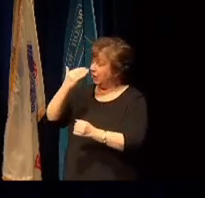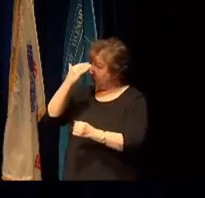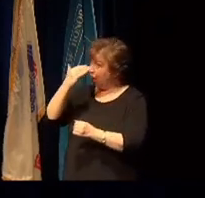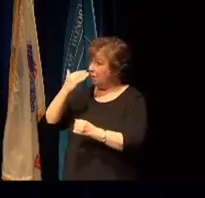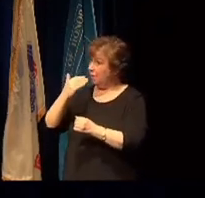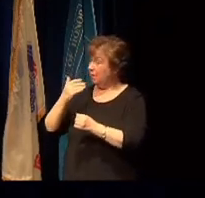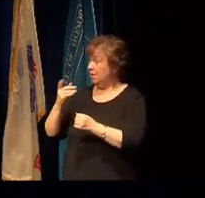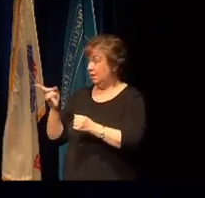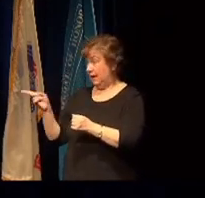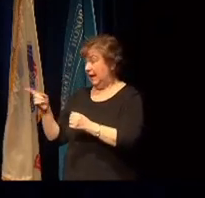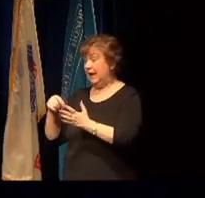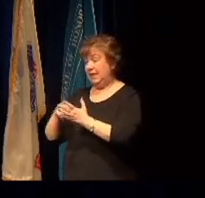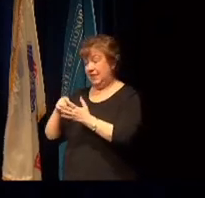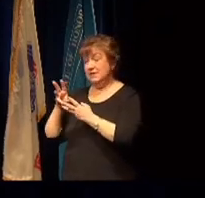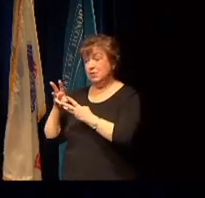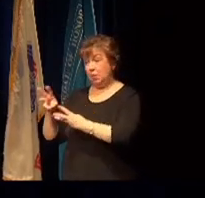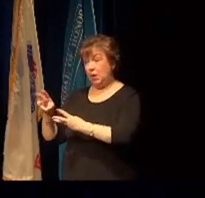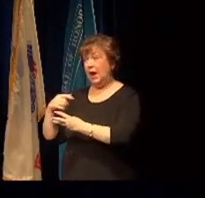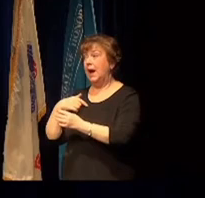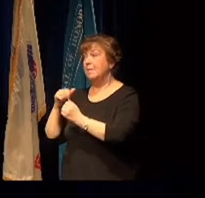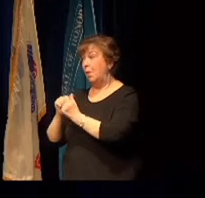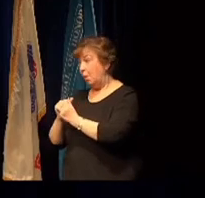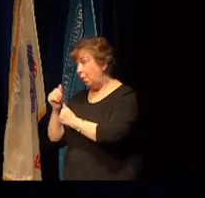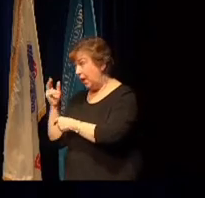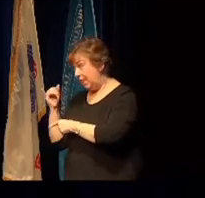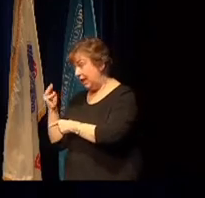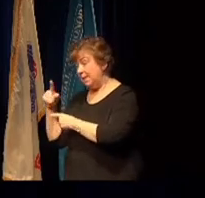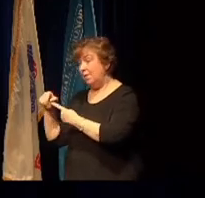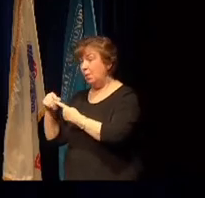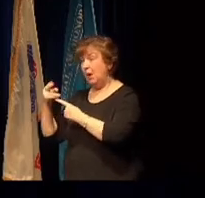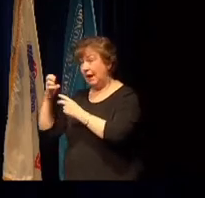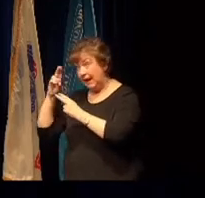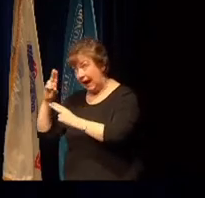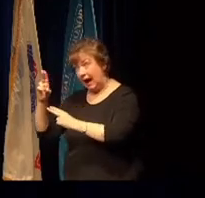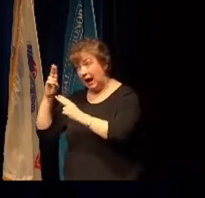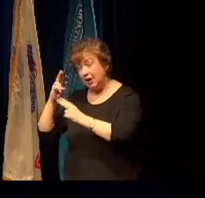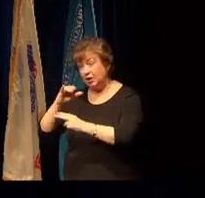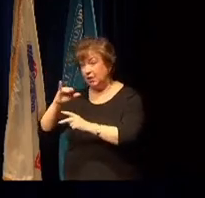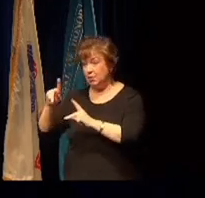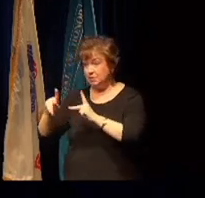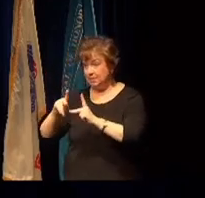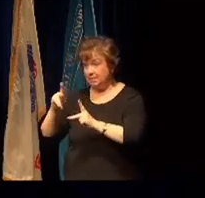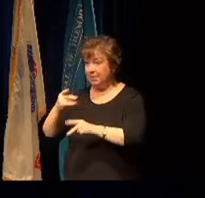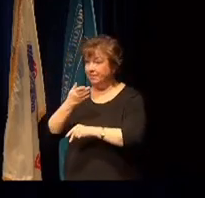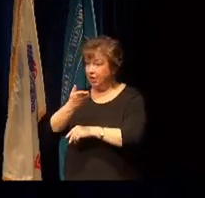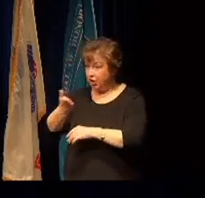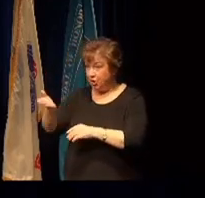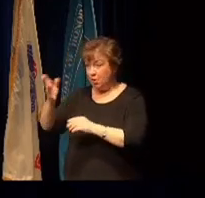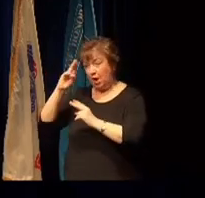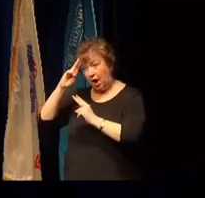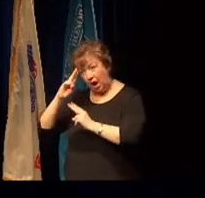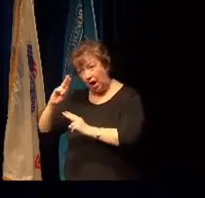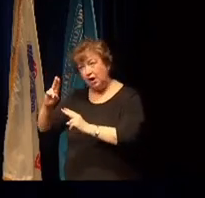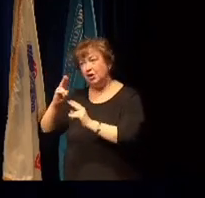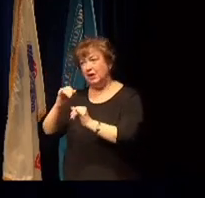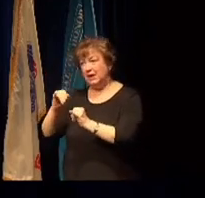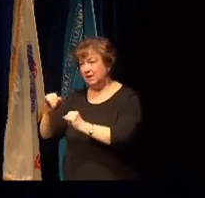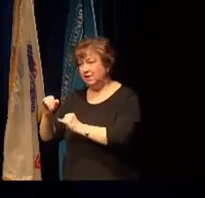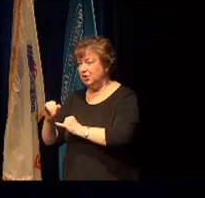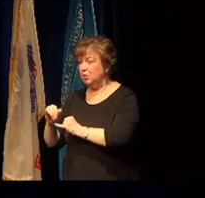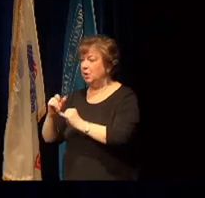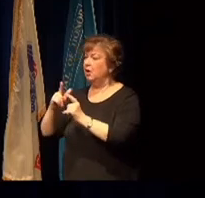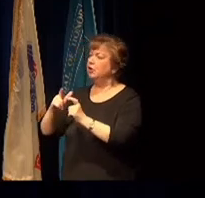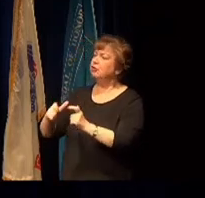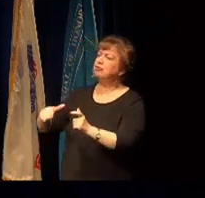this way. I was in his presence when he honored other people like that. I want you to know you are honored individuals.